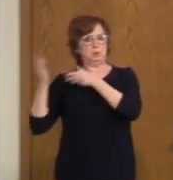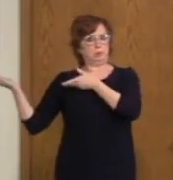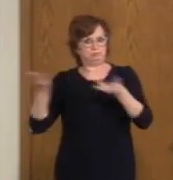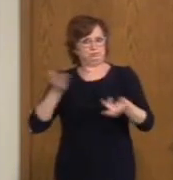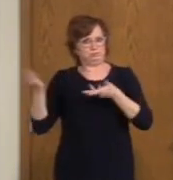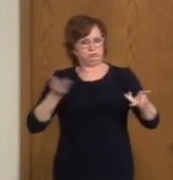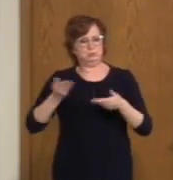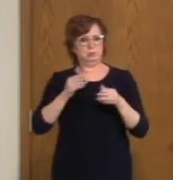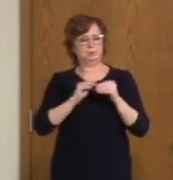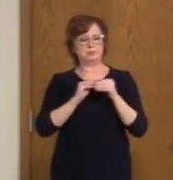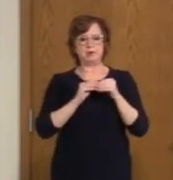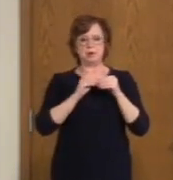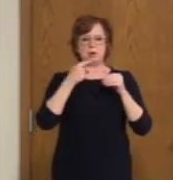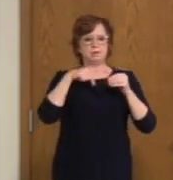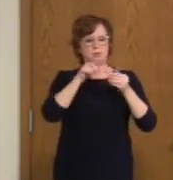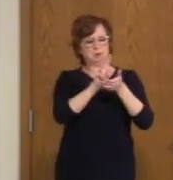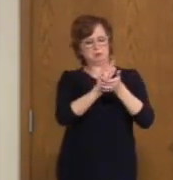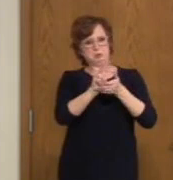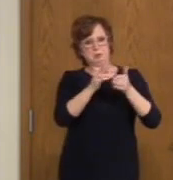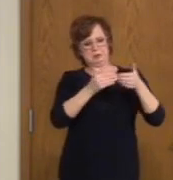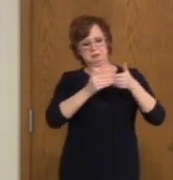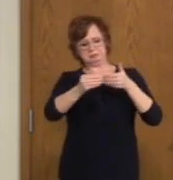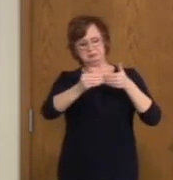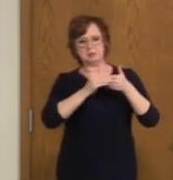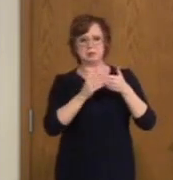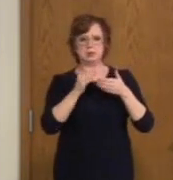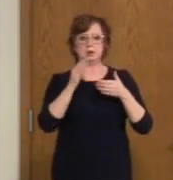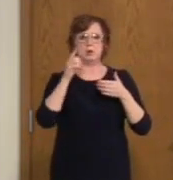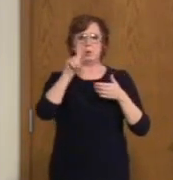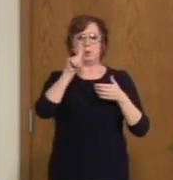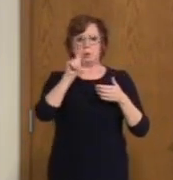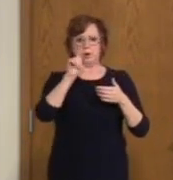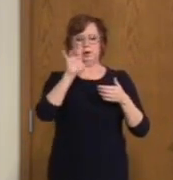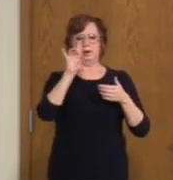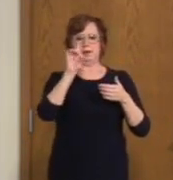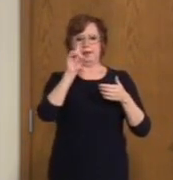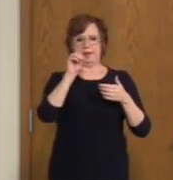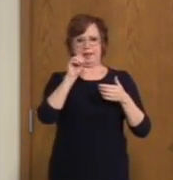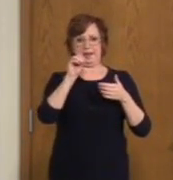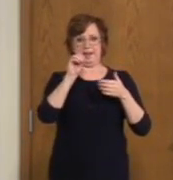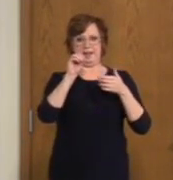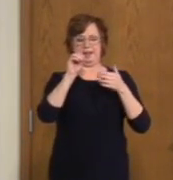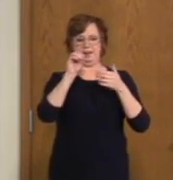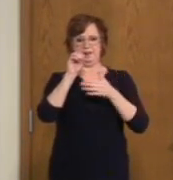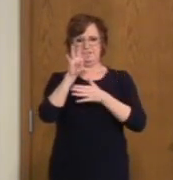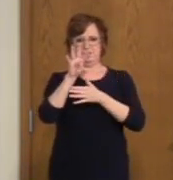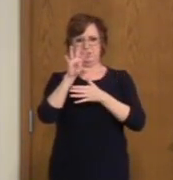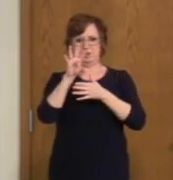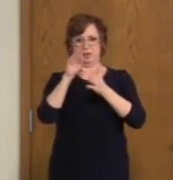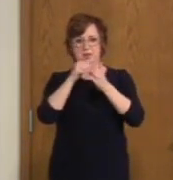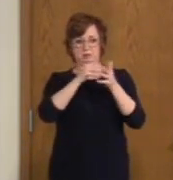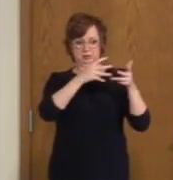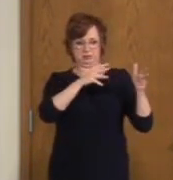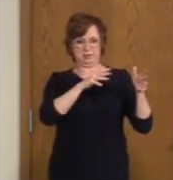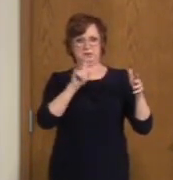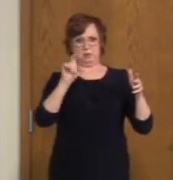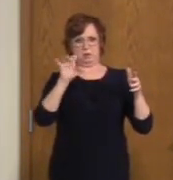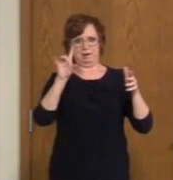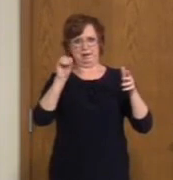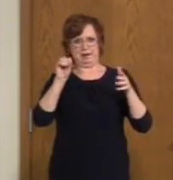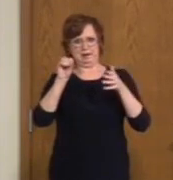almost 180,000 doses to be delivered in Saskatchewan. And I said we have about 184,000 that have been delivered so